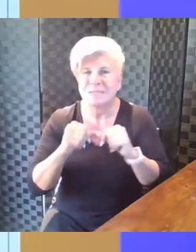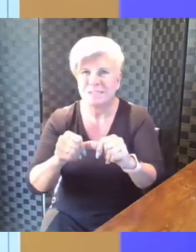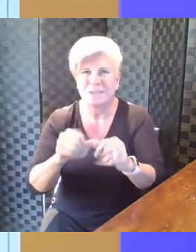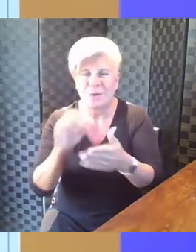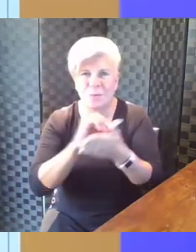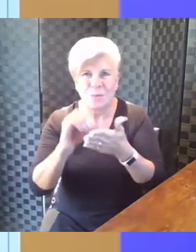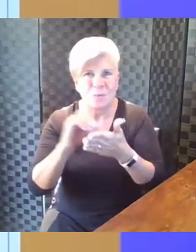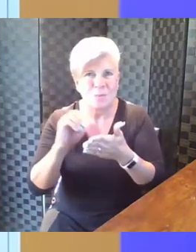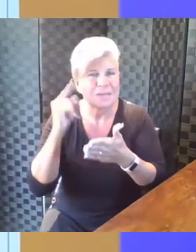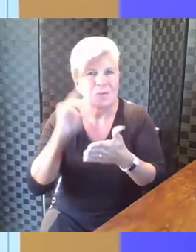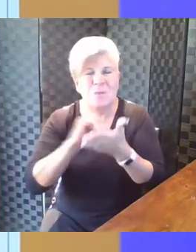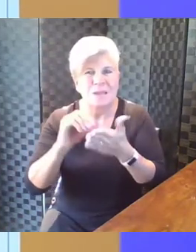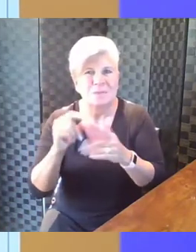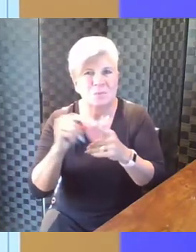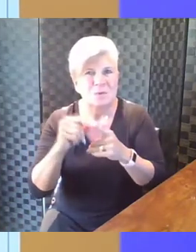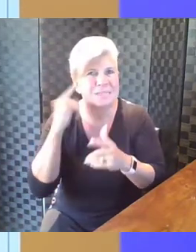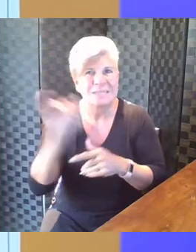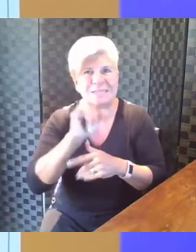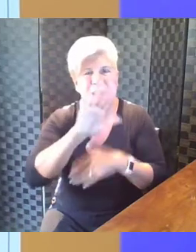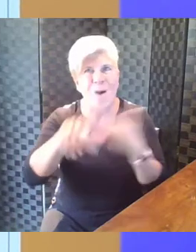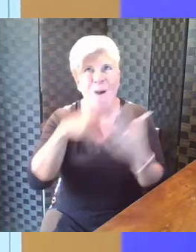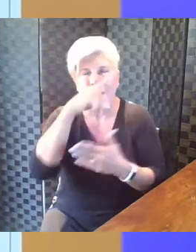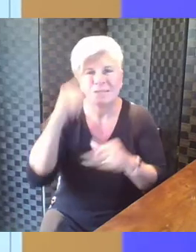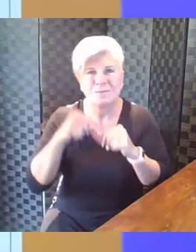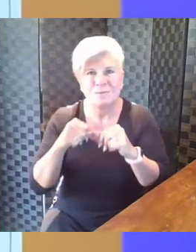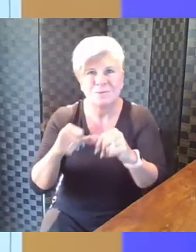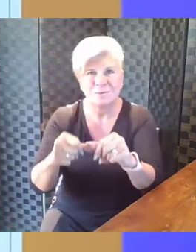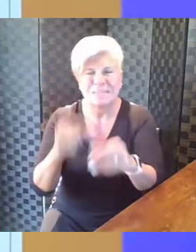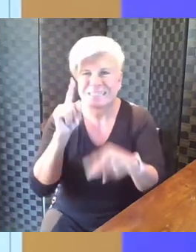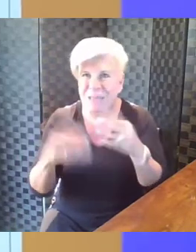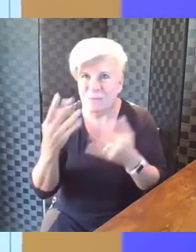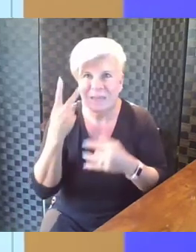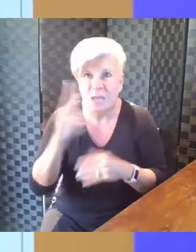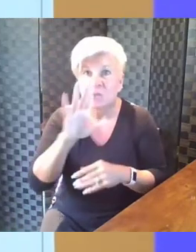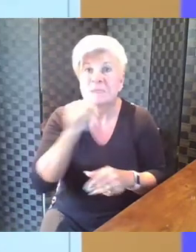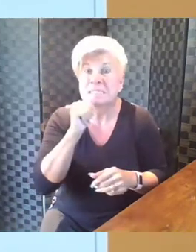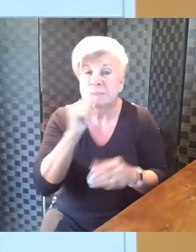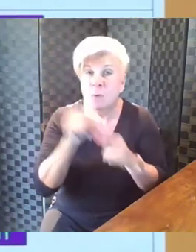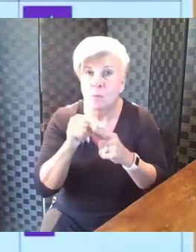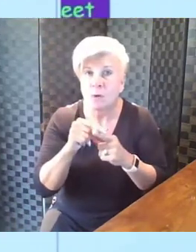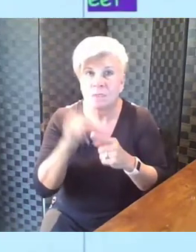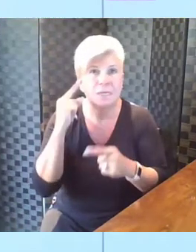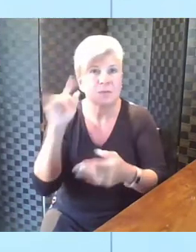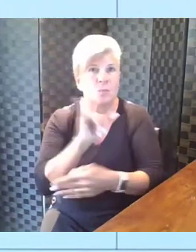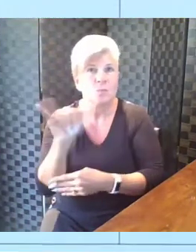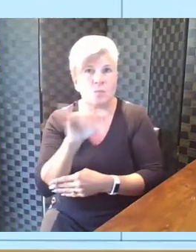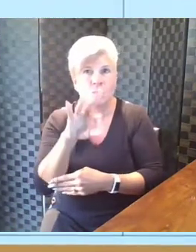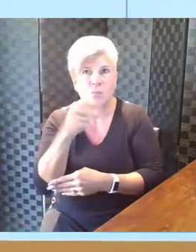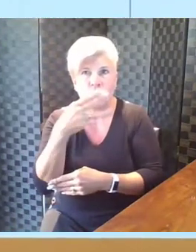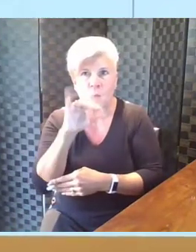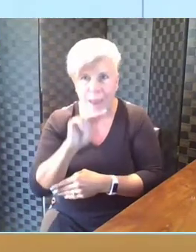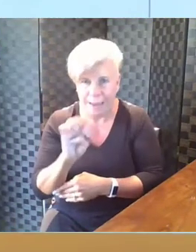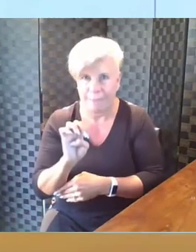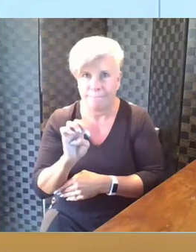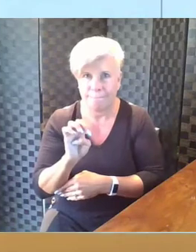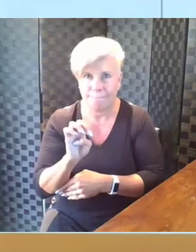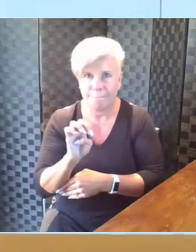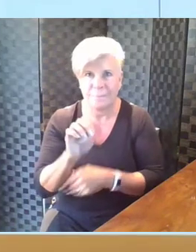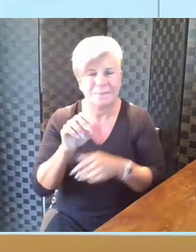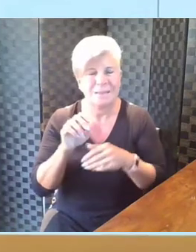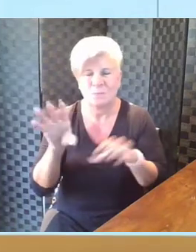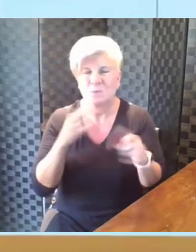and do that right now so you're ready to finish this at home. If you don't have a paper like this, you could make it or just keep doing them in your brain or make a list on